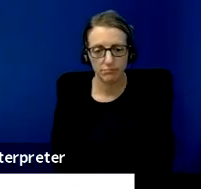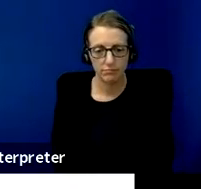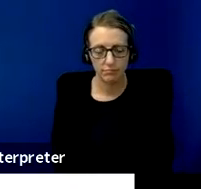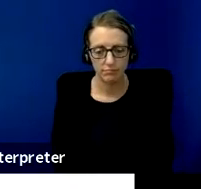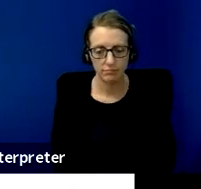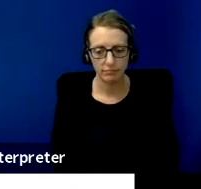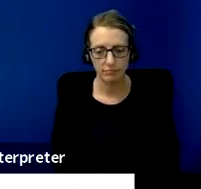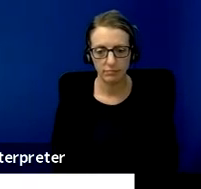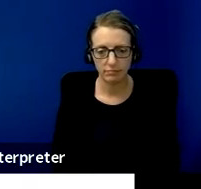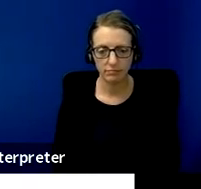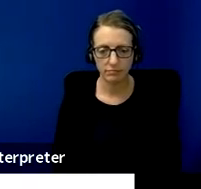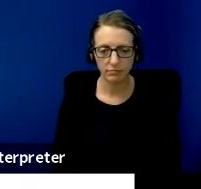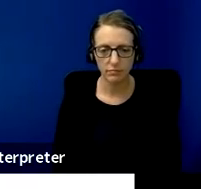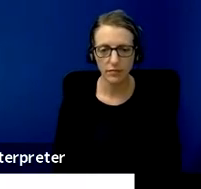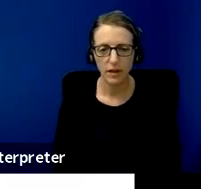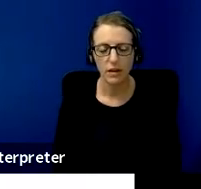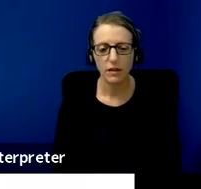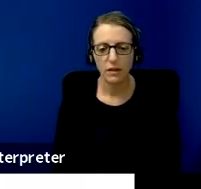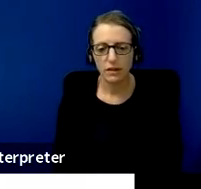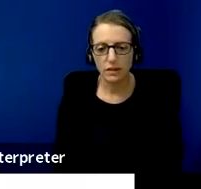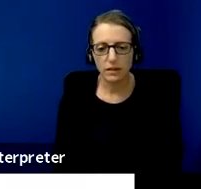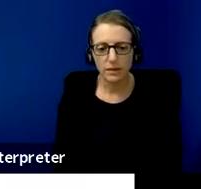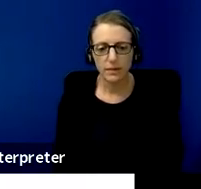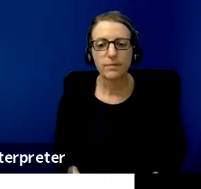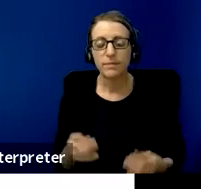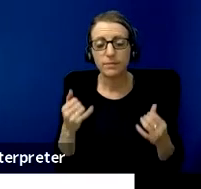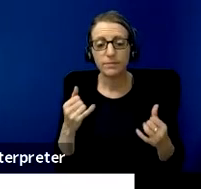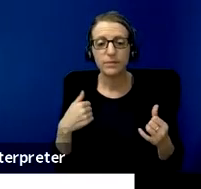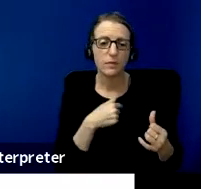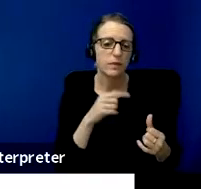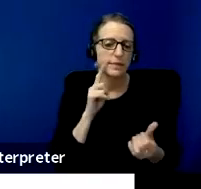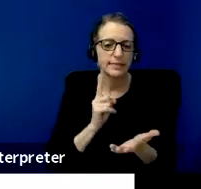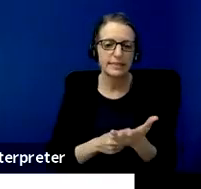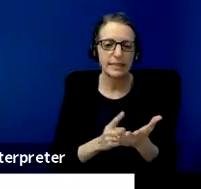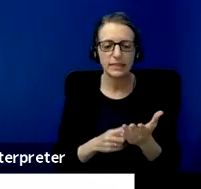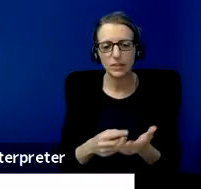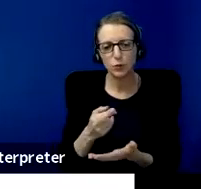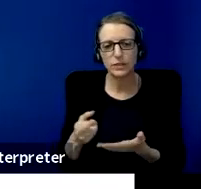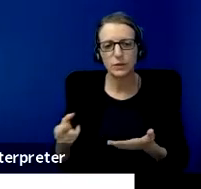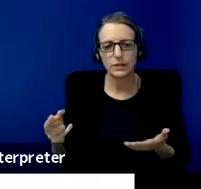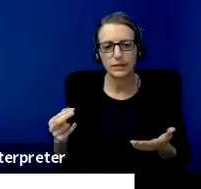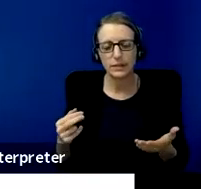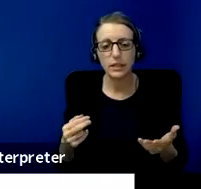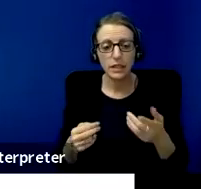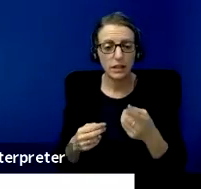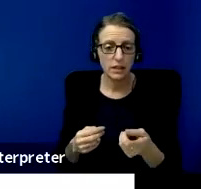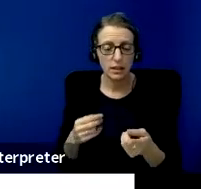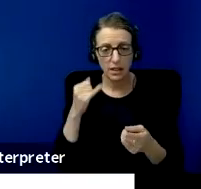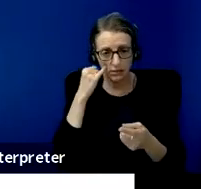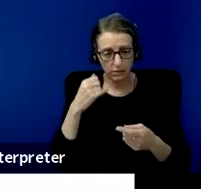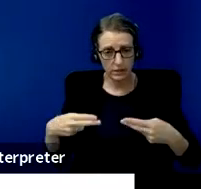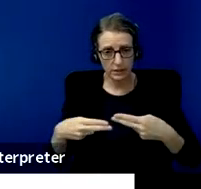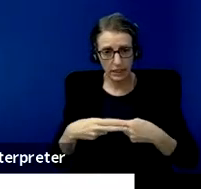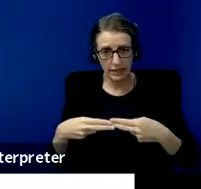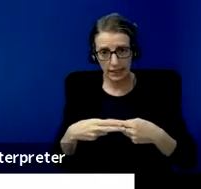And with that, we are going to start talking about resources. Now, if the slide deck was shared, you